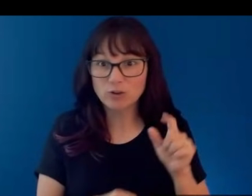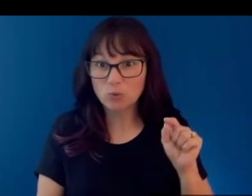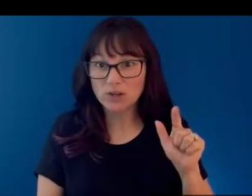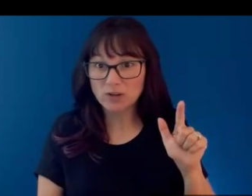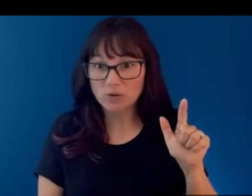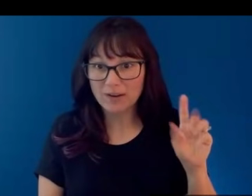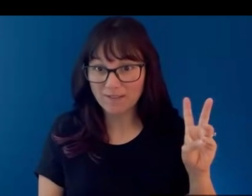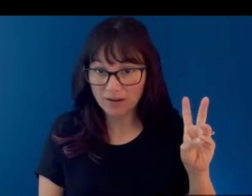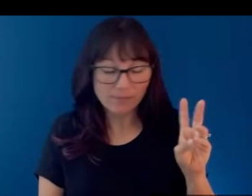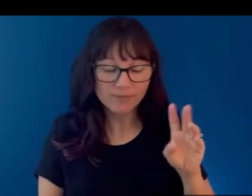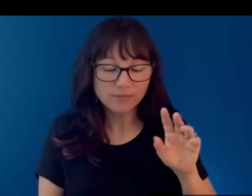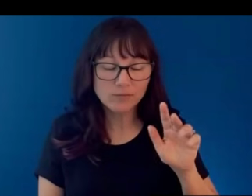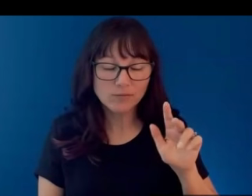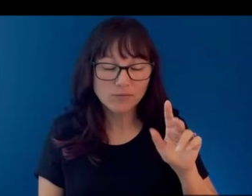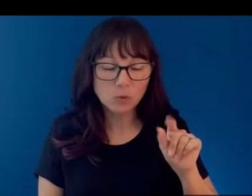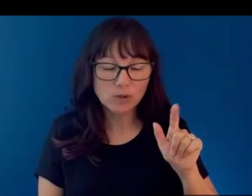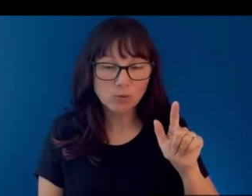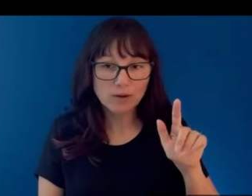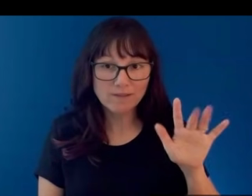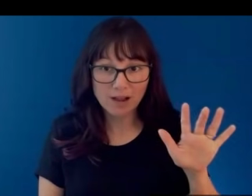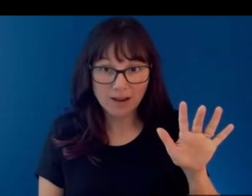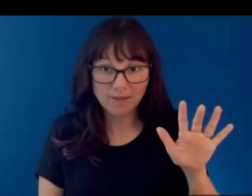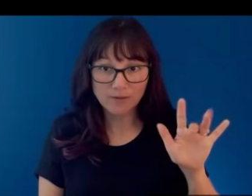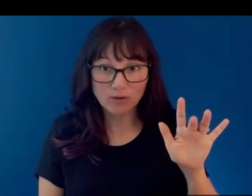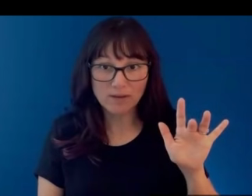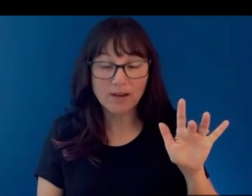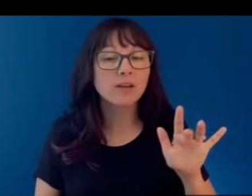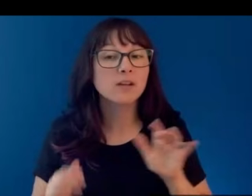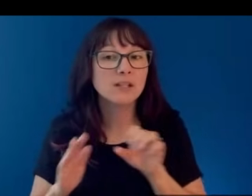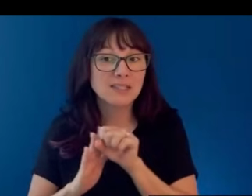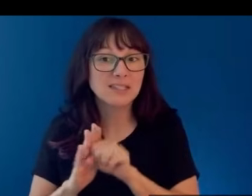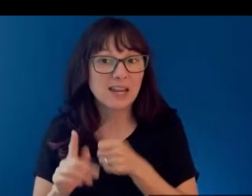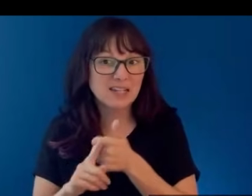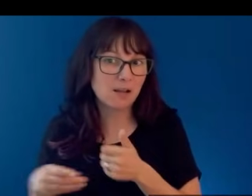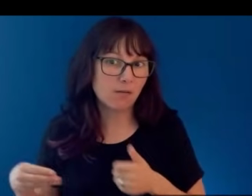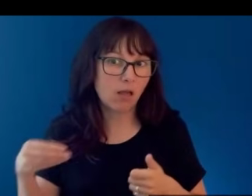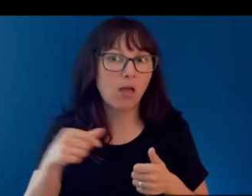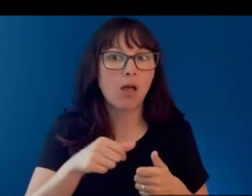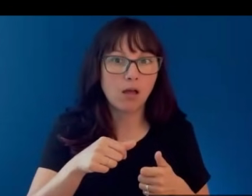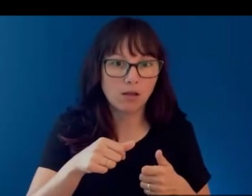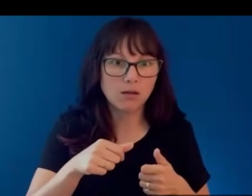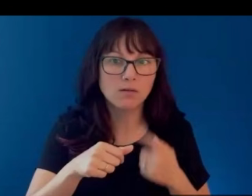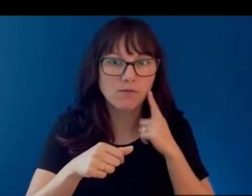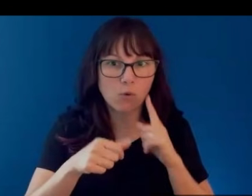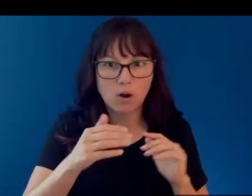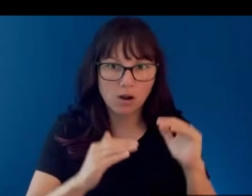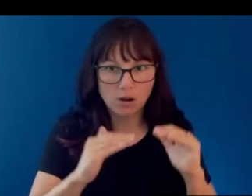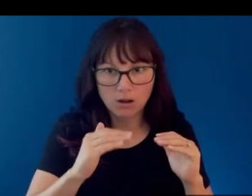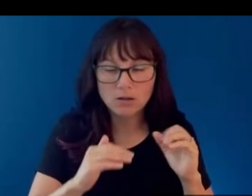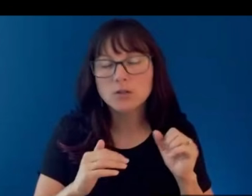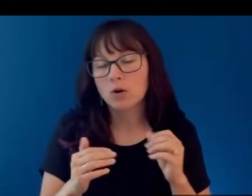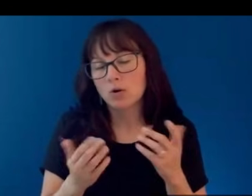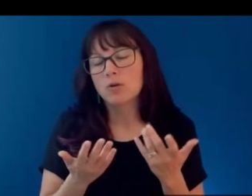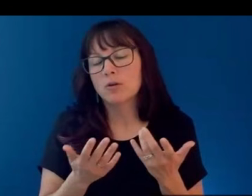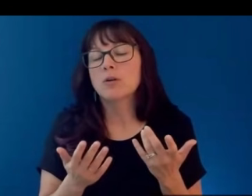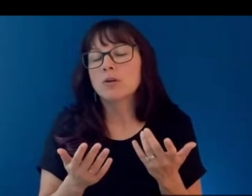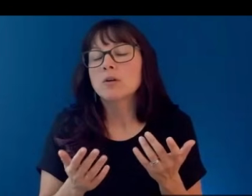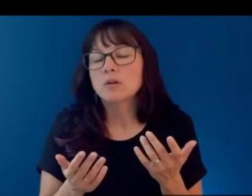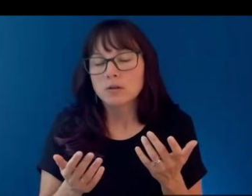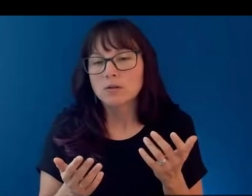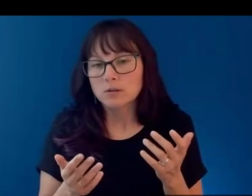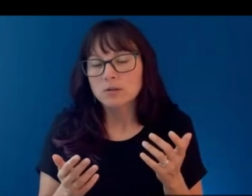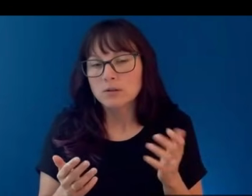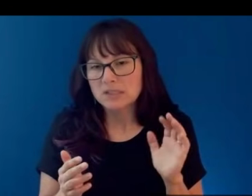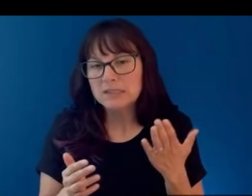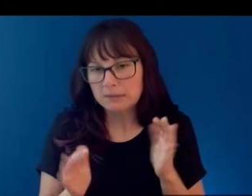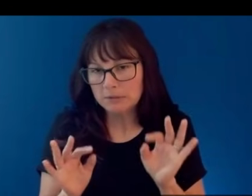2025 to avoid the increased cost of 2026. So things turned out all right. But we